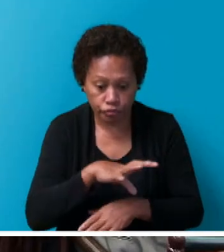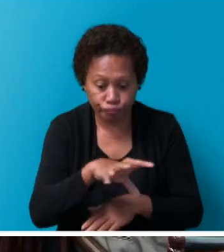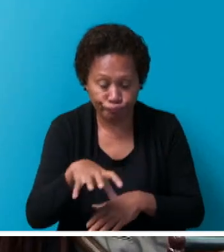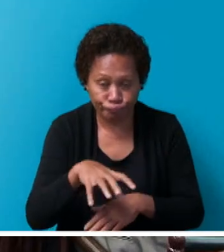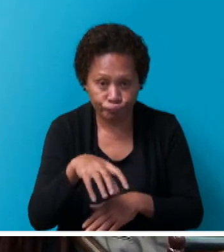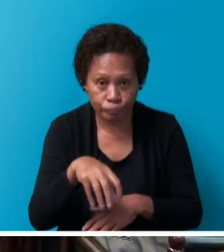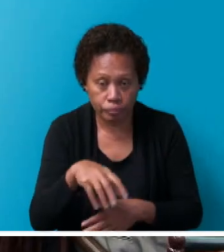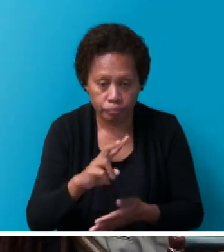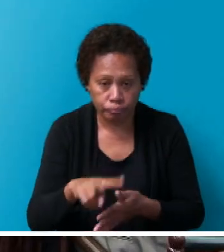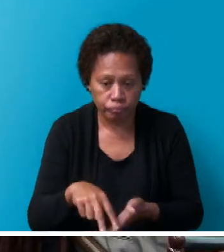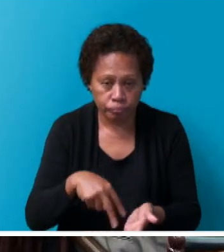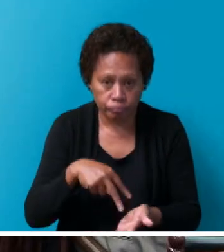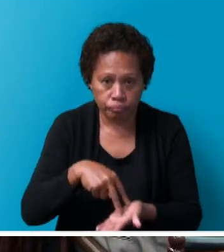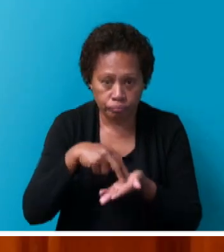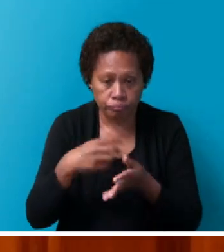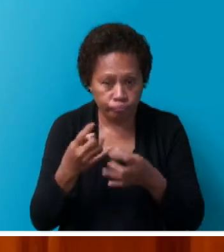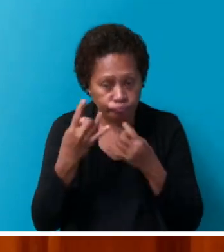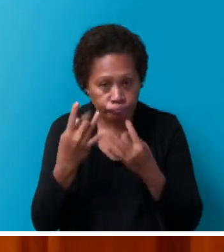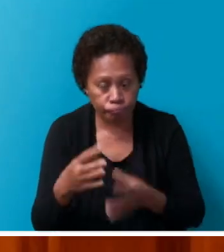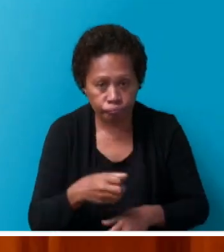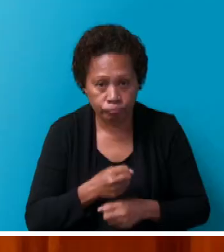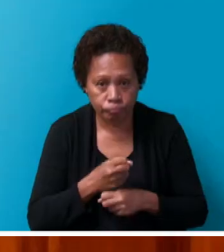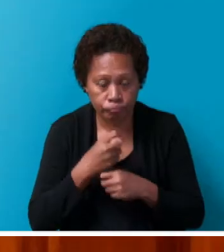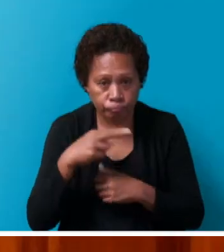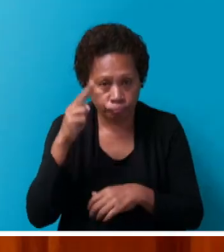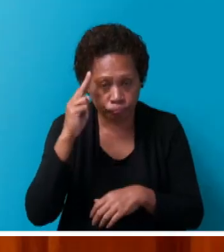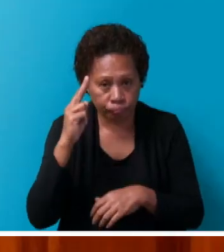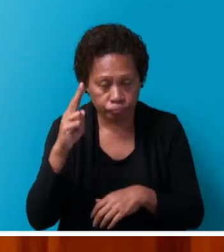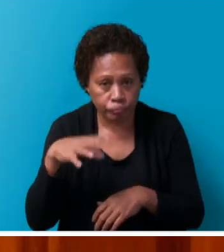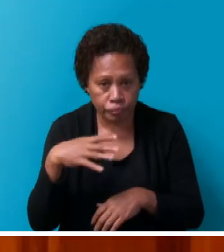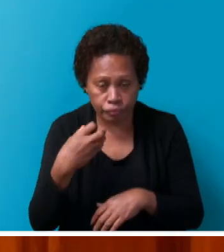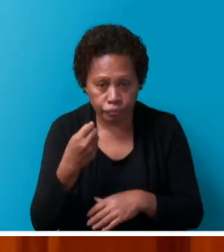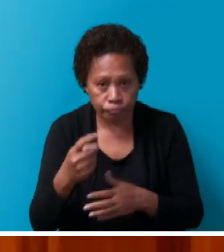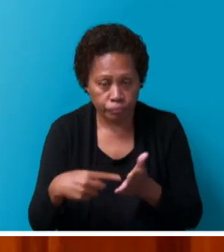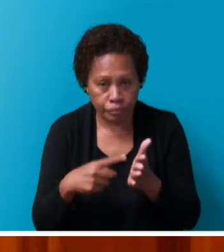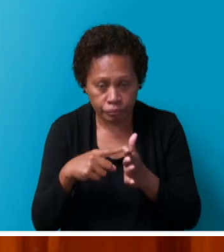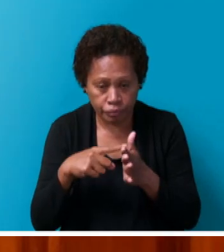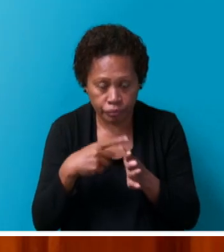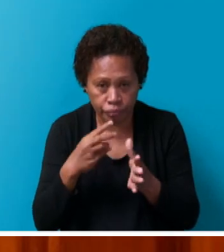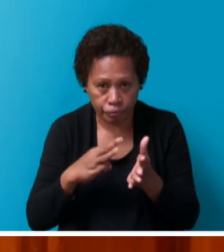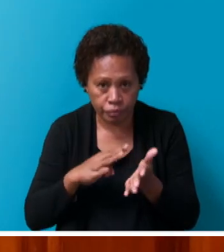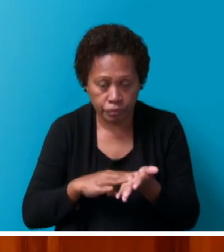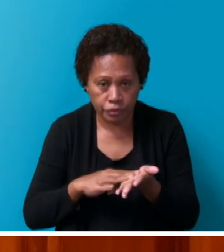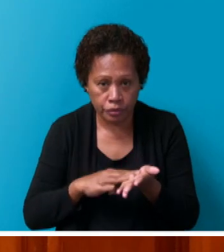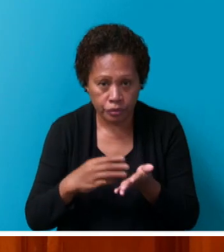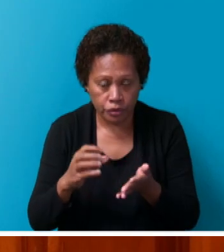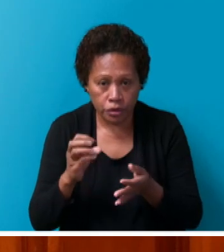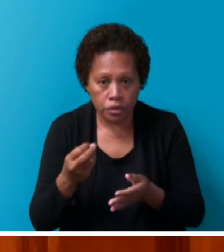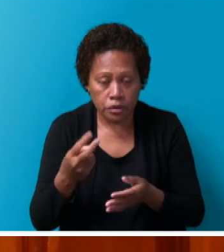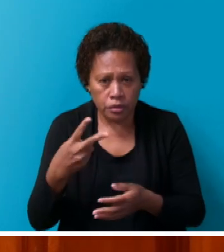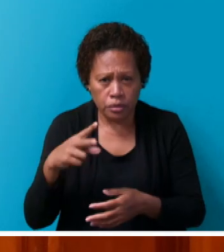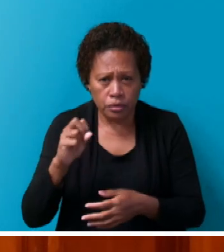rise before this august House to provide an update on the National Geographic Pristine Seas Fiji expedition. Sir, between the 21st